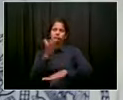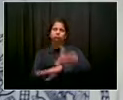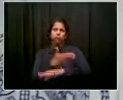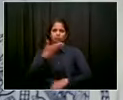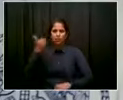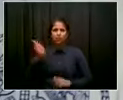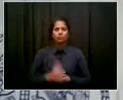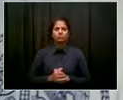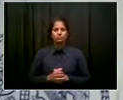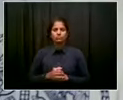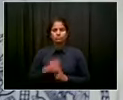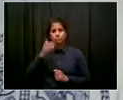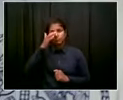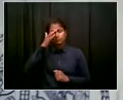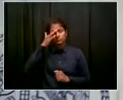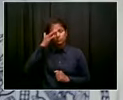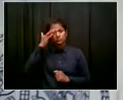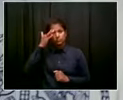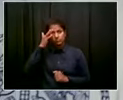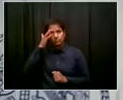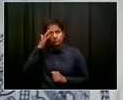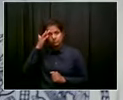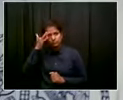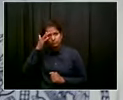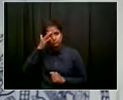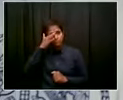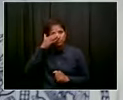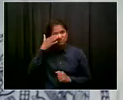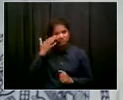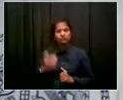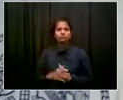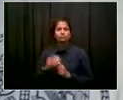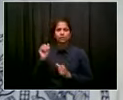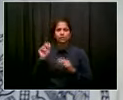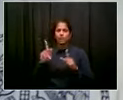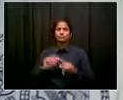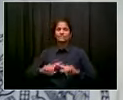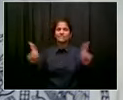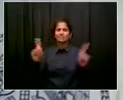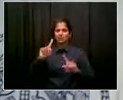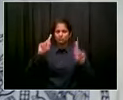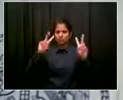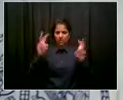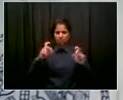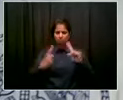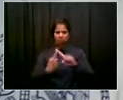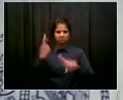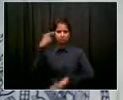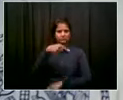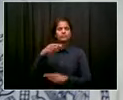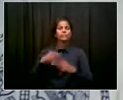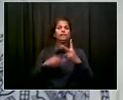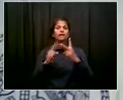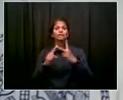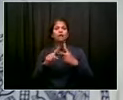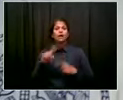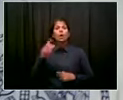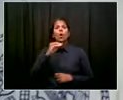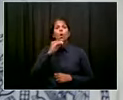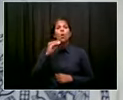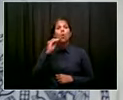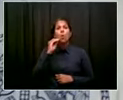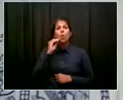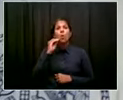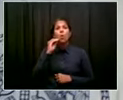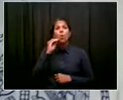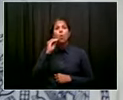thanks and on a completely separate topic um what more can you tell us about this homecoming it seems so far seems a little manhattan-centric i know